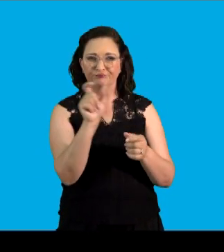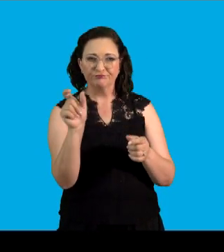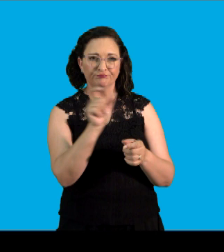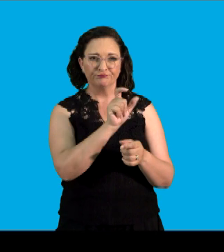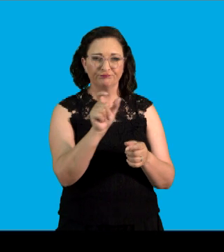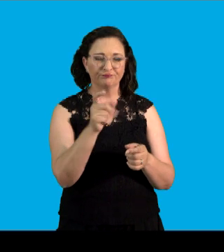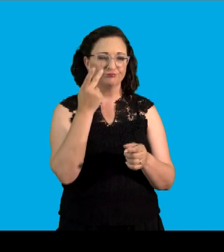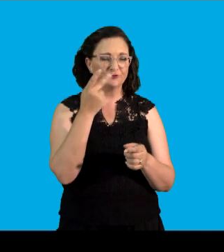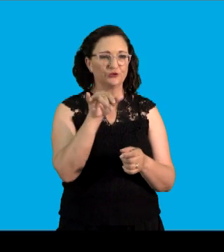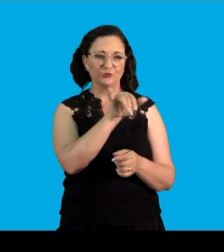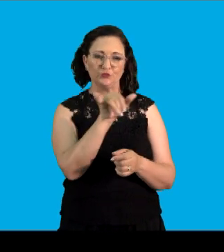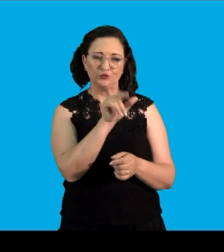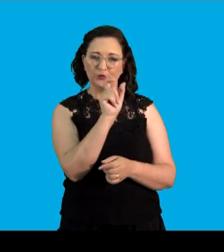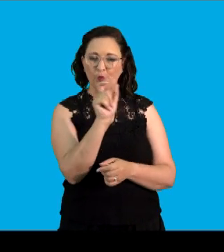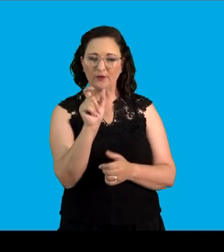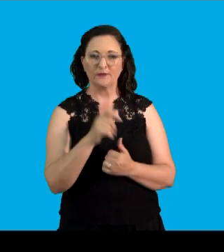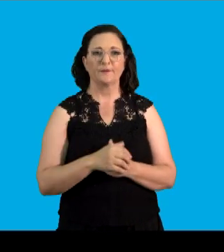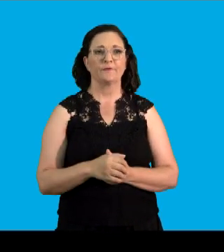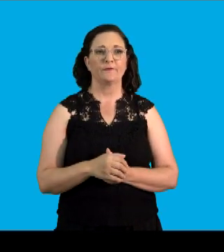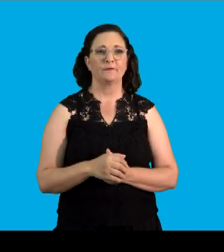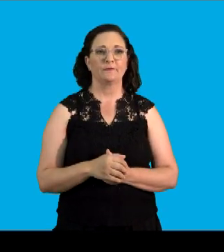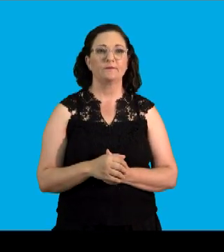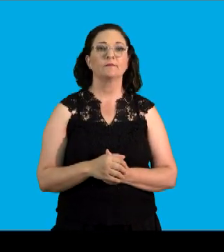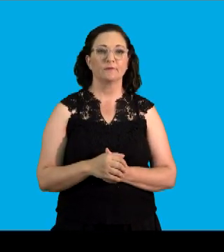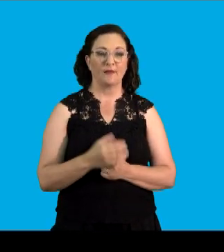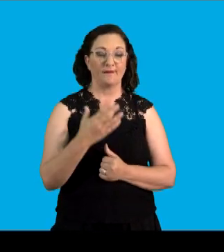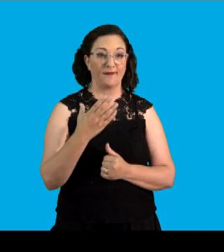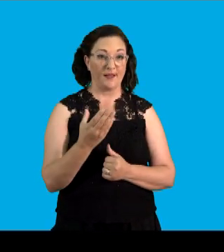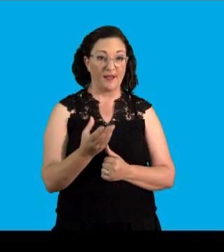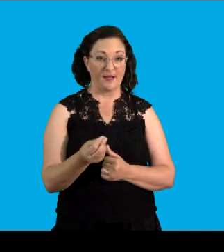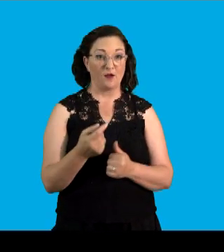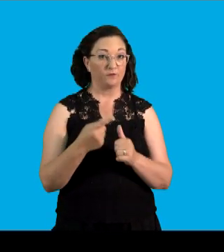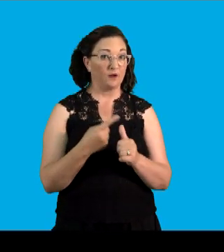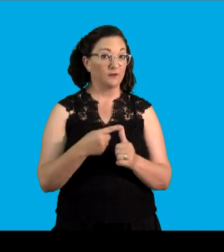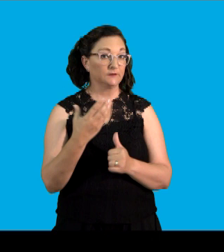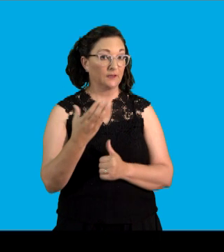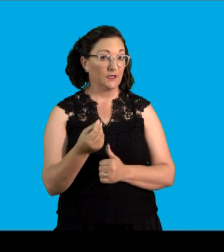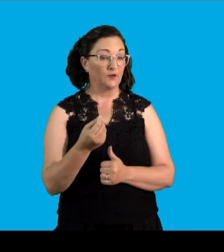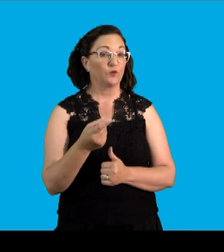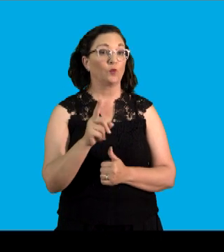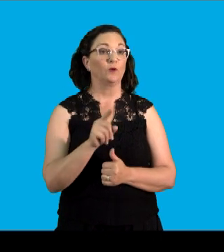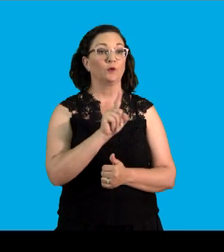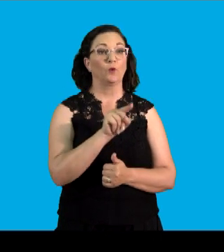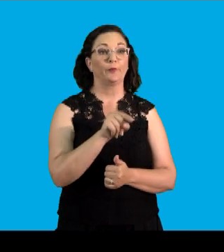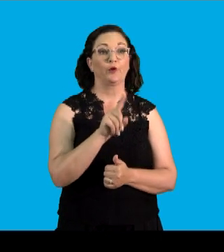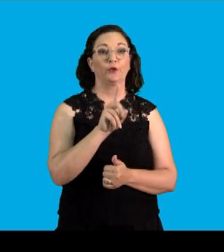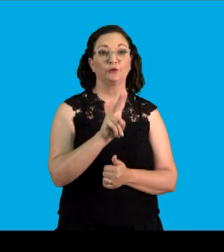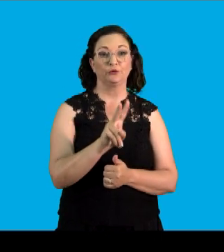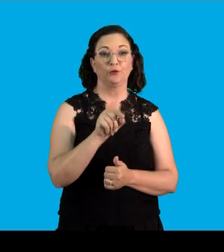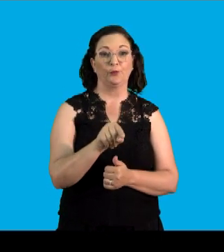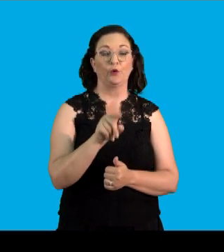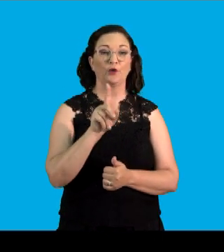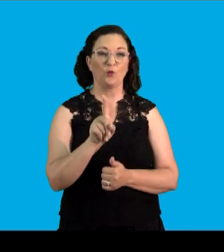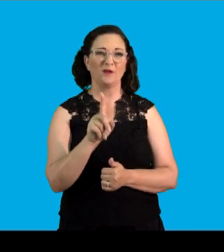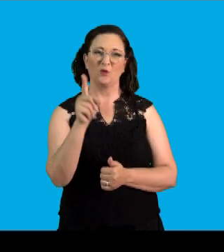Is it partnership article? So now you've got the answer. I'm hoping you have the answer. You write 1.2.1. What do